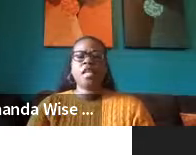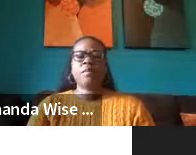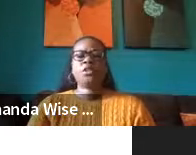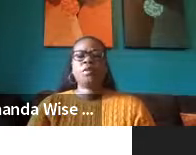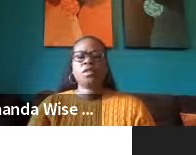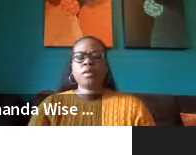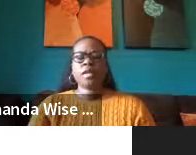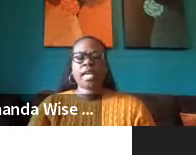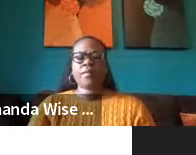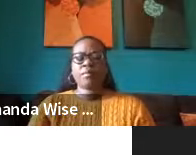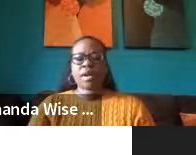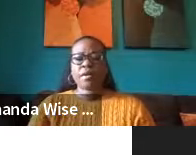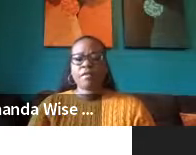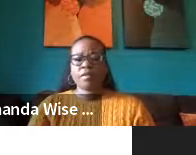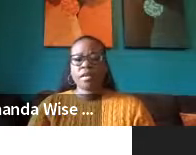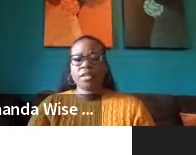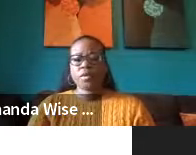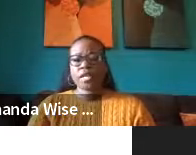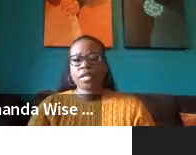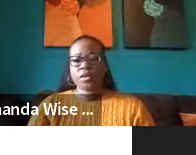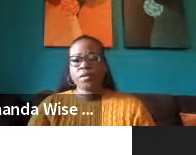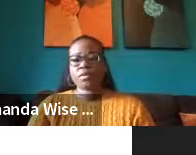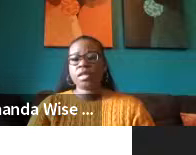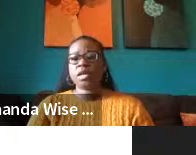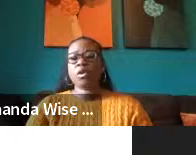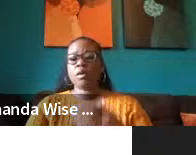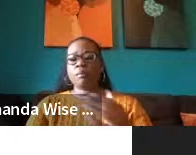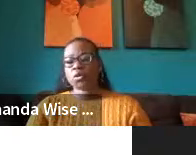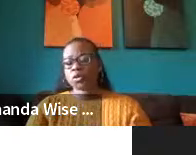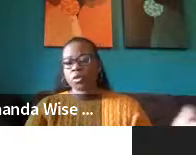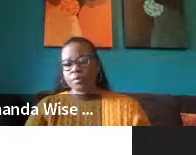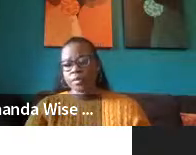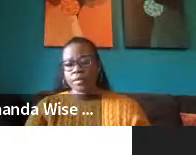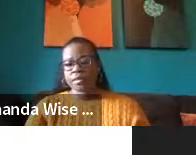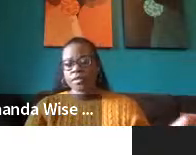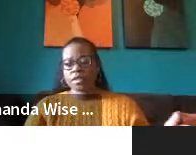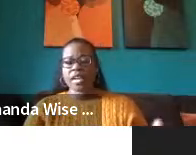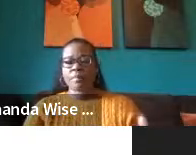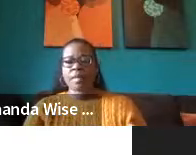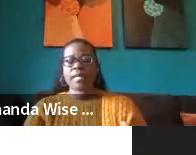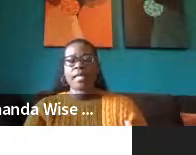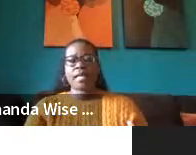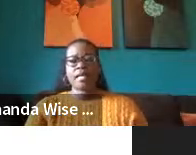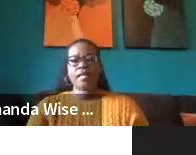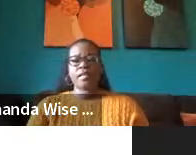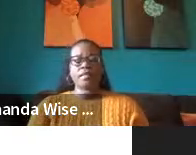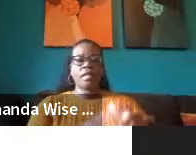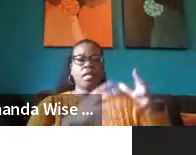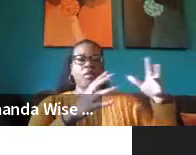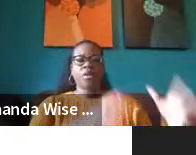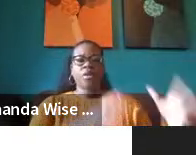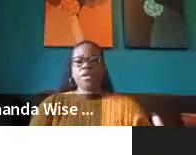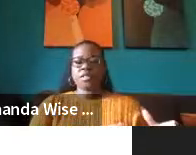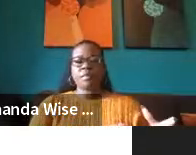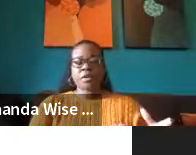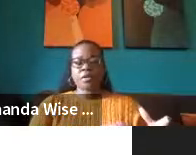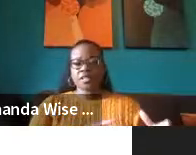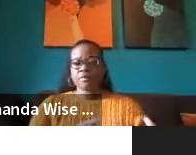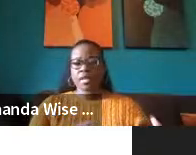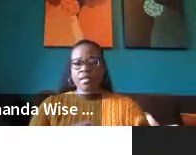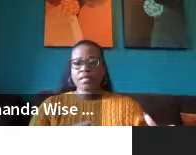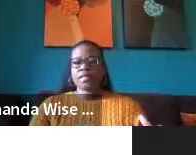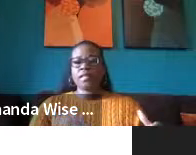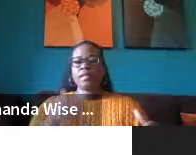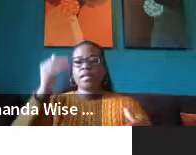fonts, but you also want to have a primary font that you can use on multiple computers. And so what I mean by that is when you're using